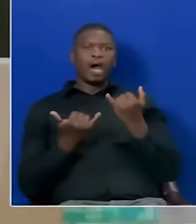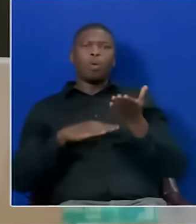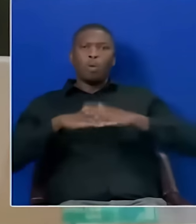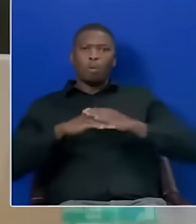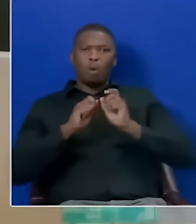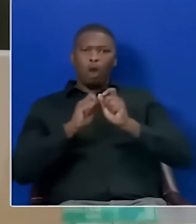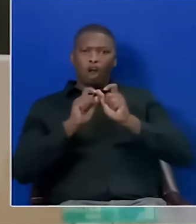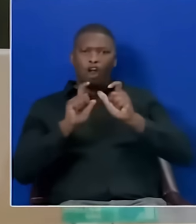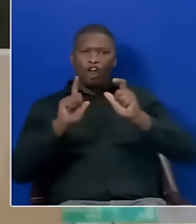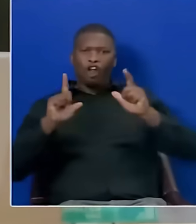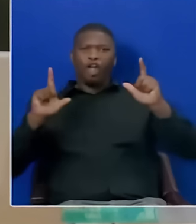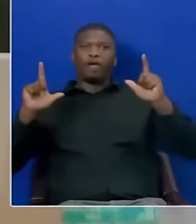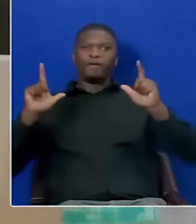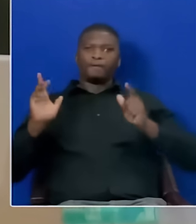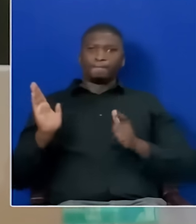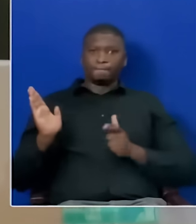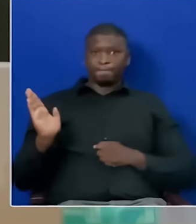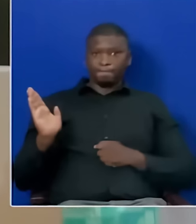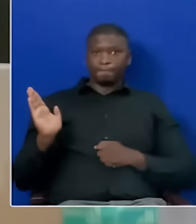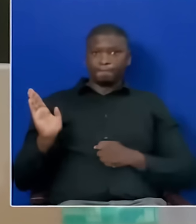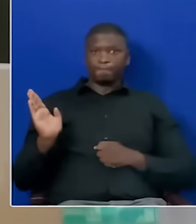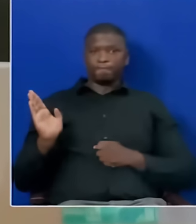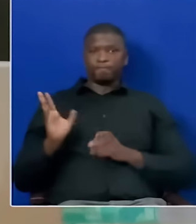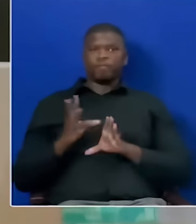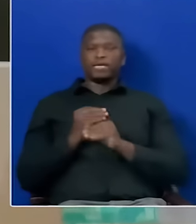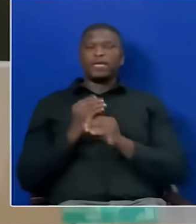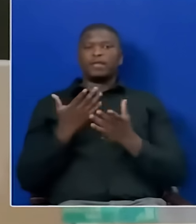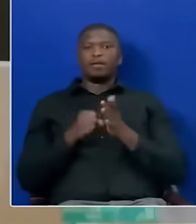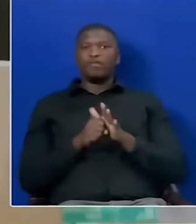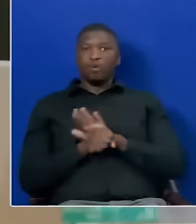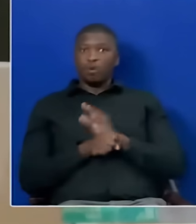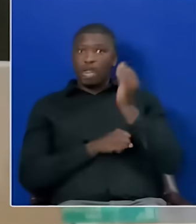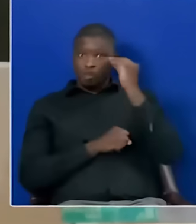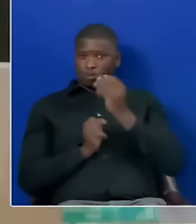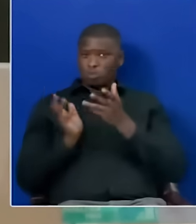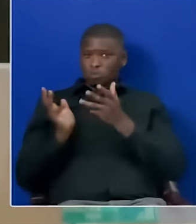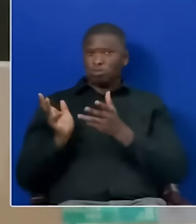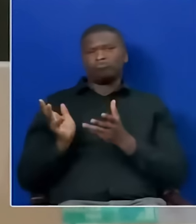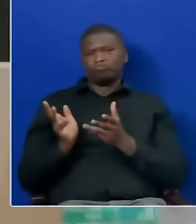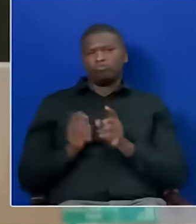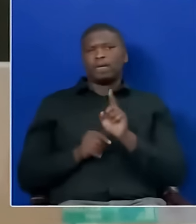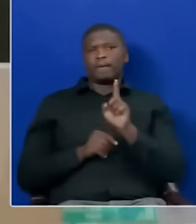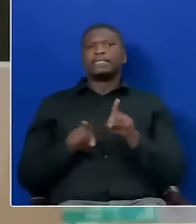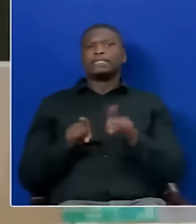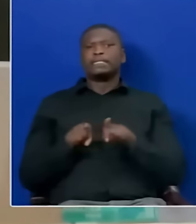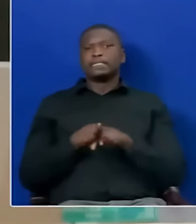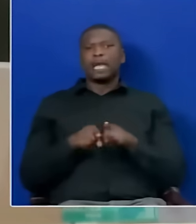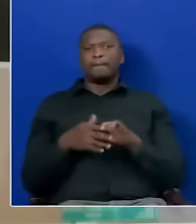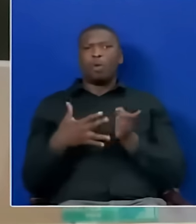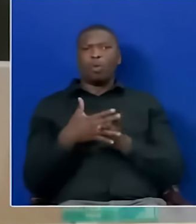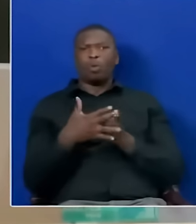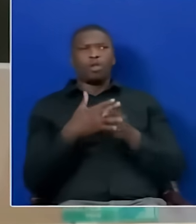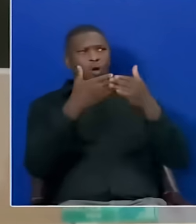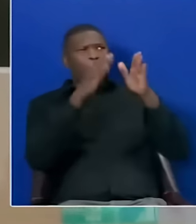give it does not give the entire information, but it's the same window print out,